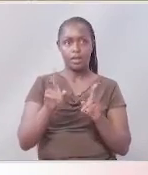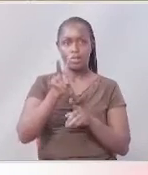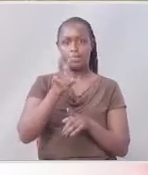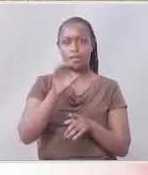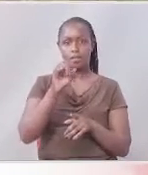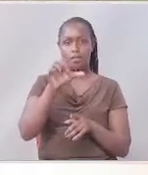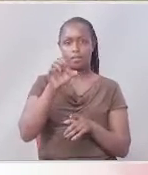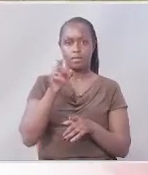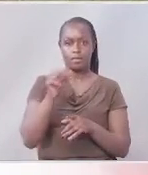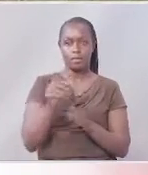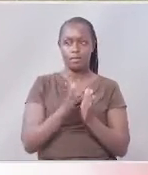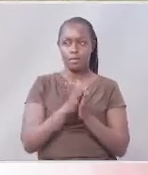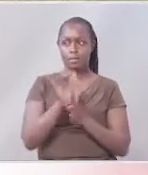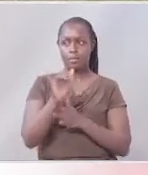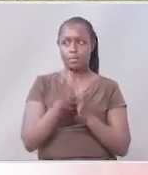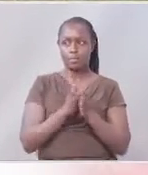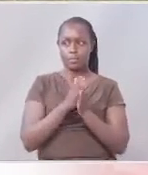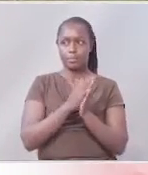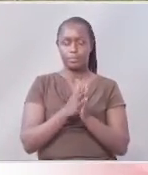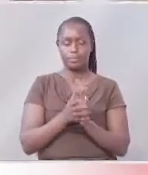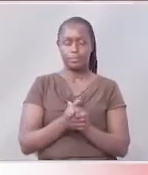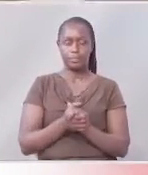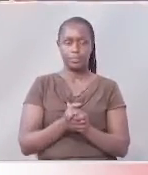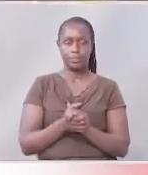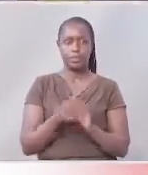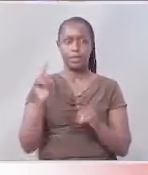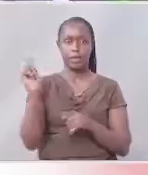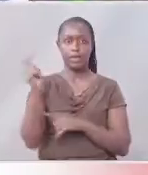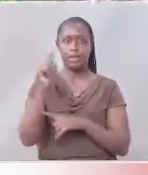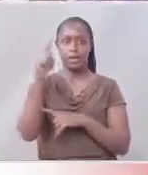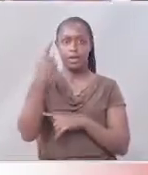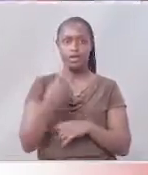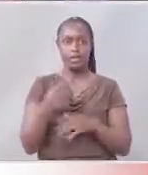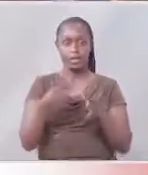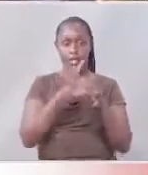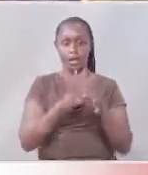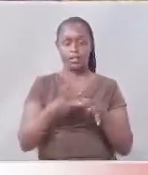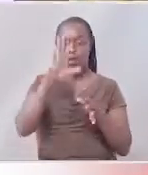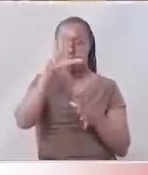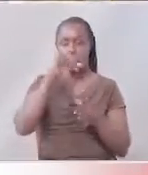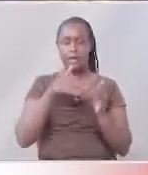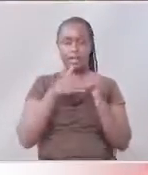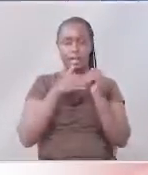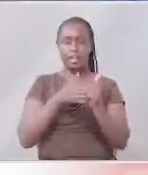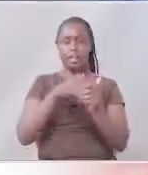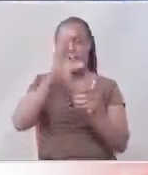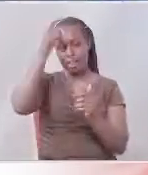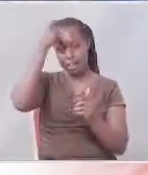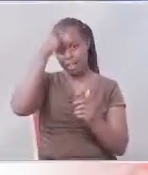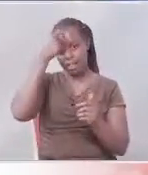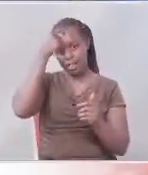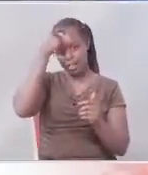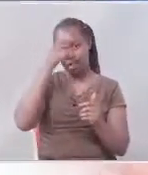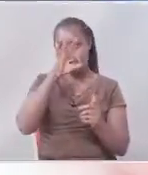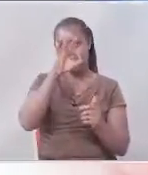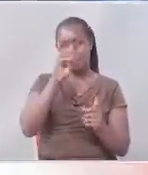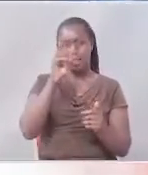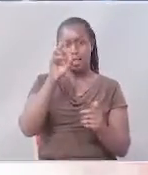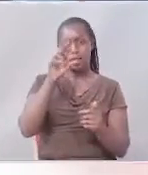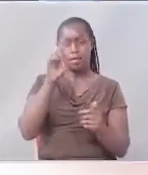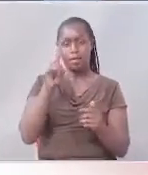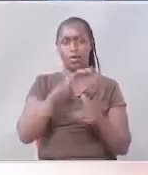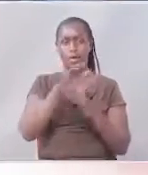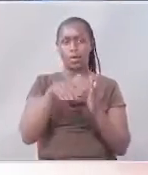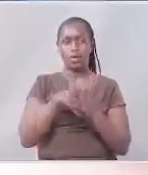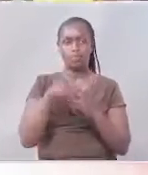reports. Leaders allied to Kenya Kwanza Coalition, led by Ford Kenya Party leader Moses Wetangula, traversed